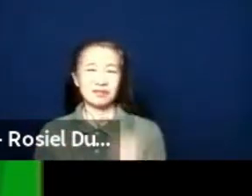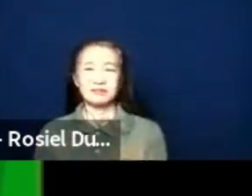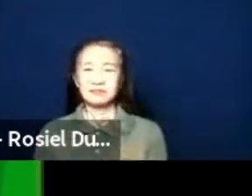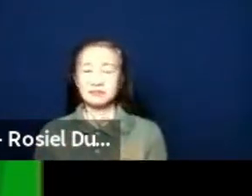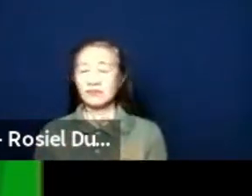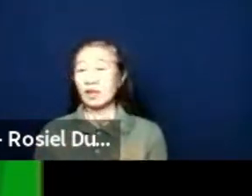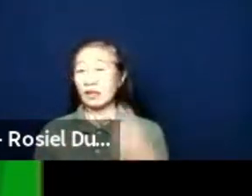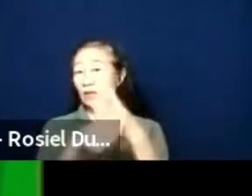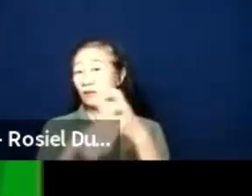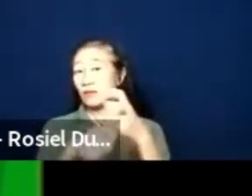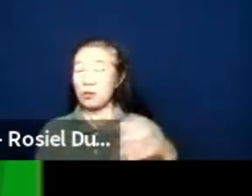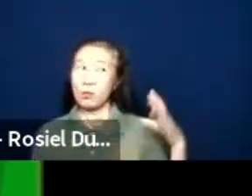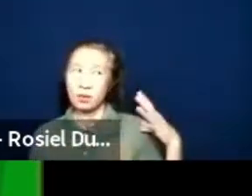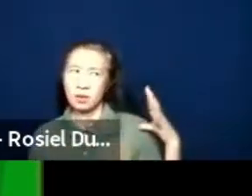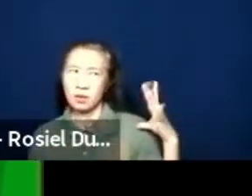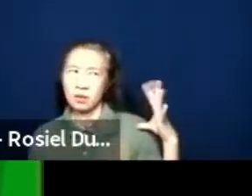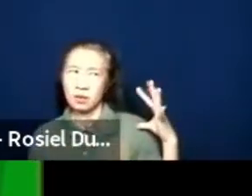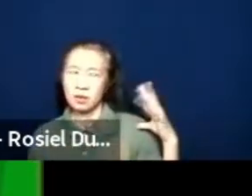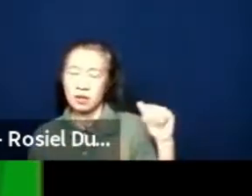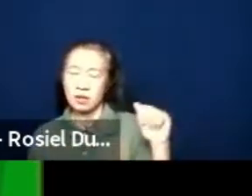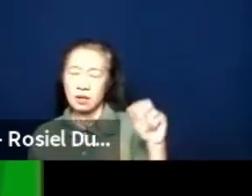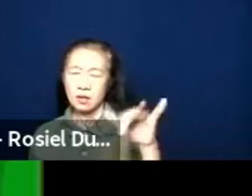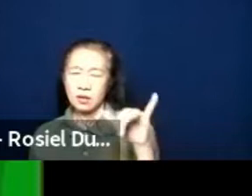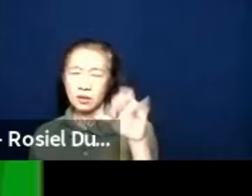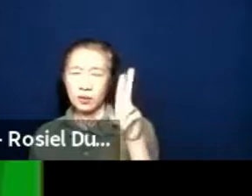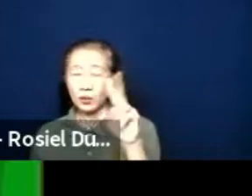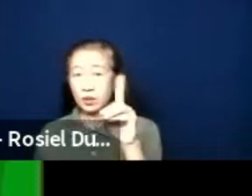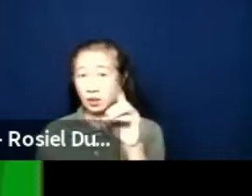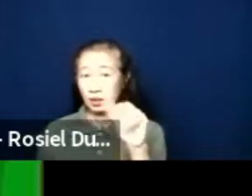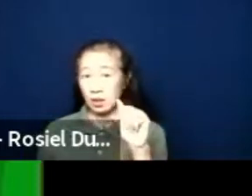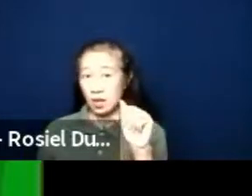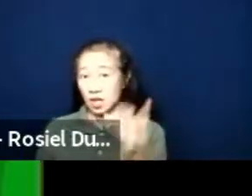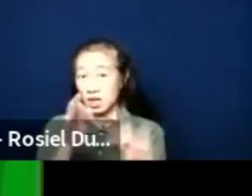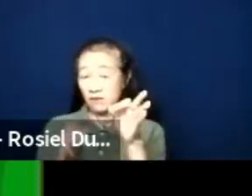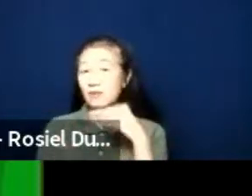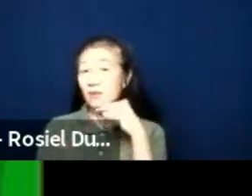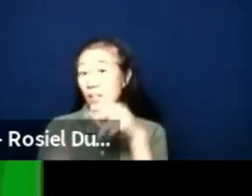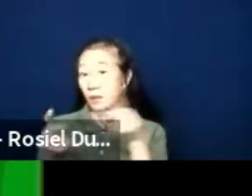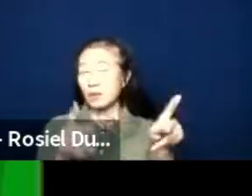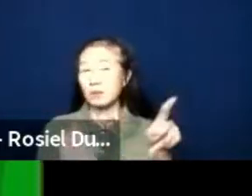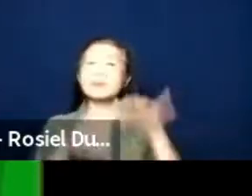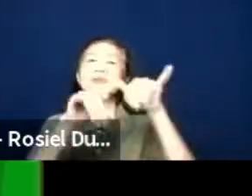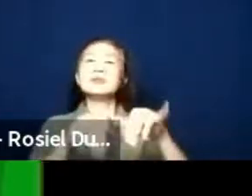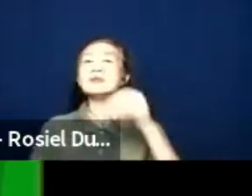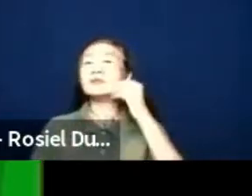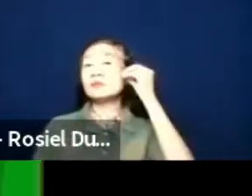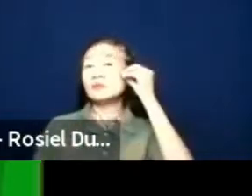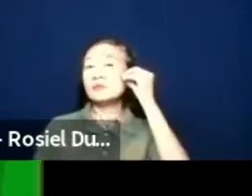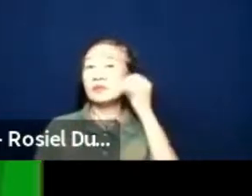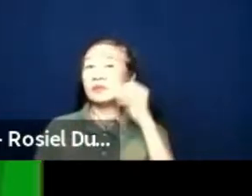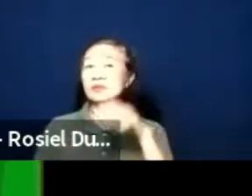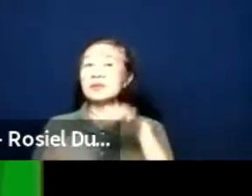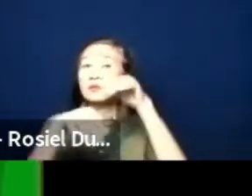Mahirap mag-abang or mag-antay ng ayuda kapag hindi ka napaghanda. Okay? Stay at home.